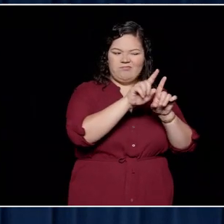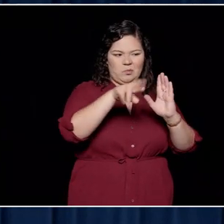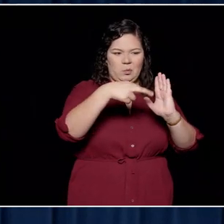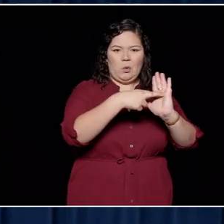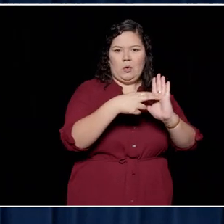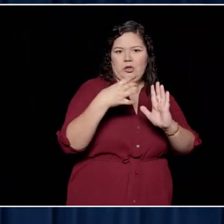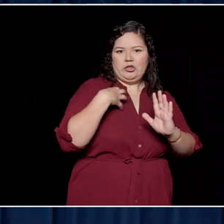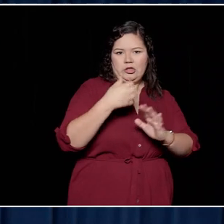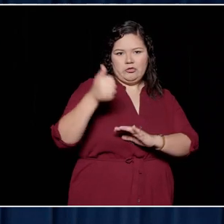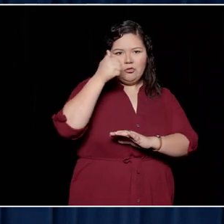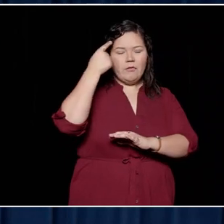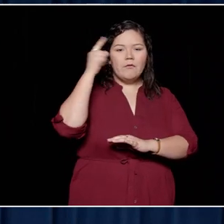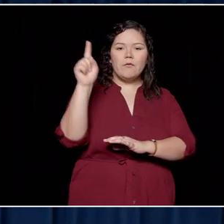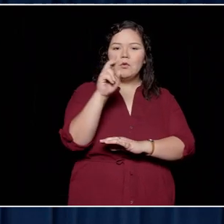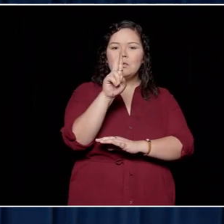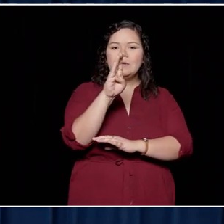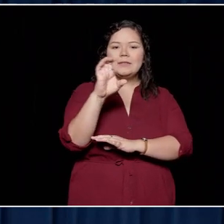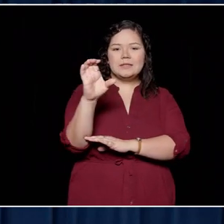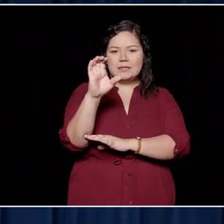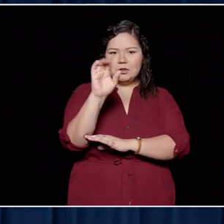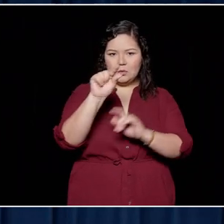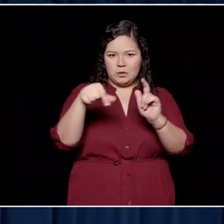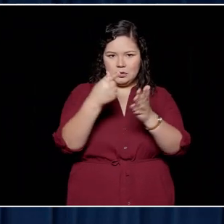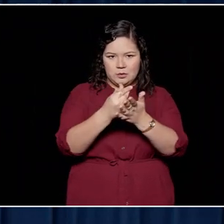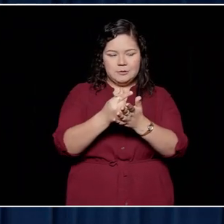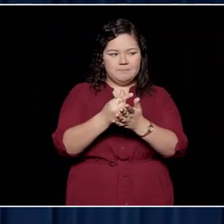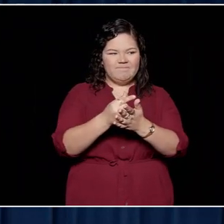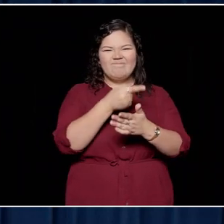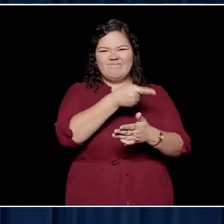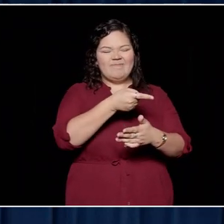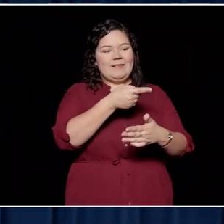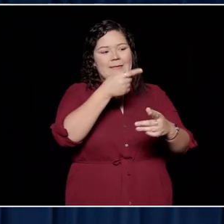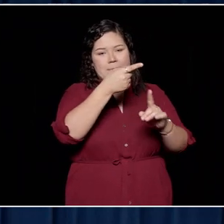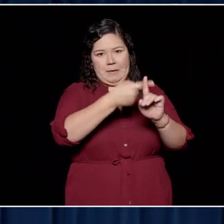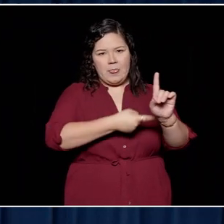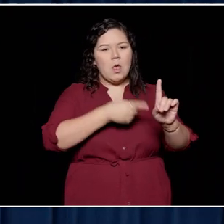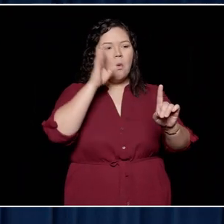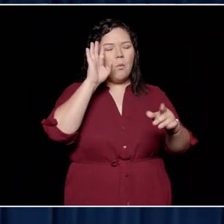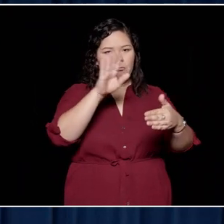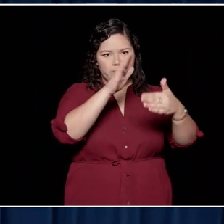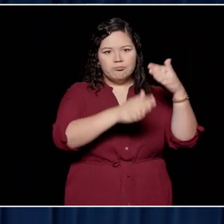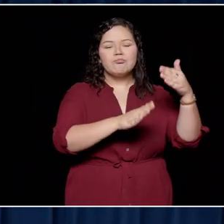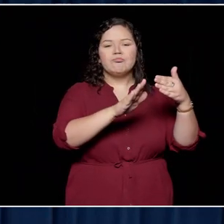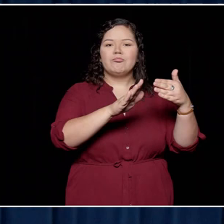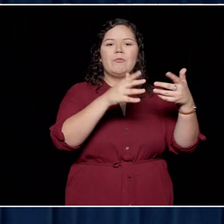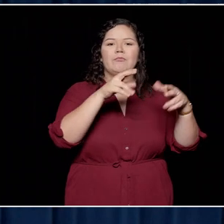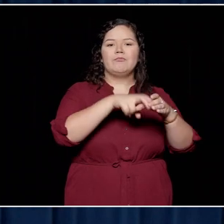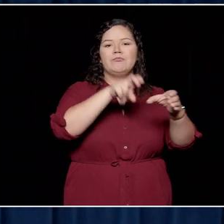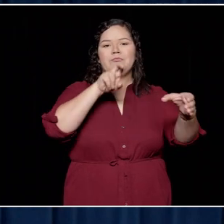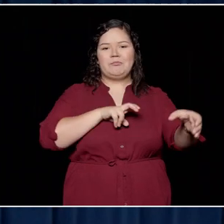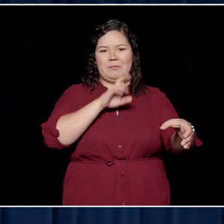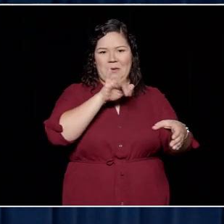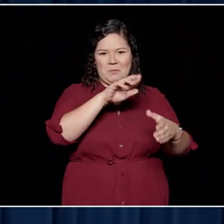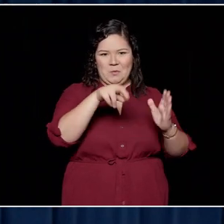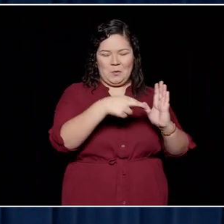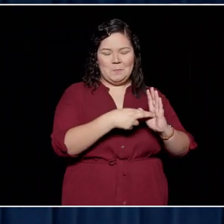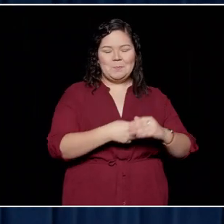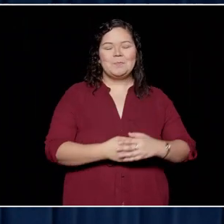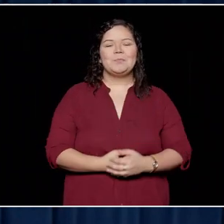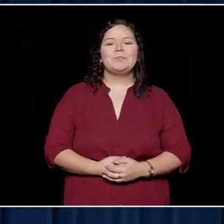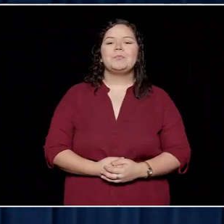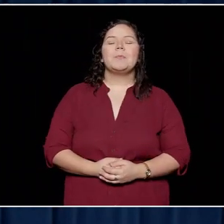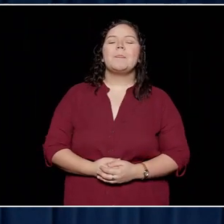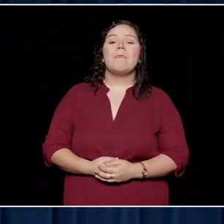UBC graduation, as he completes his term later this month. As part of today's online